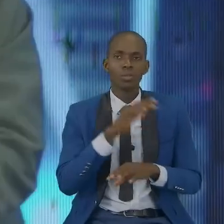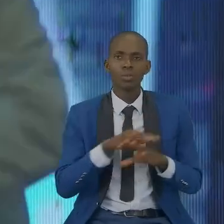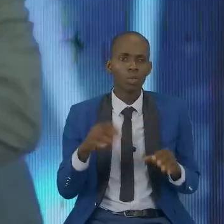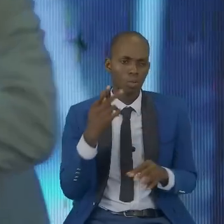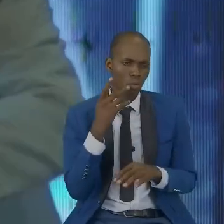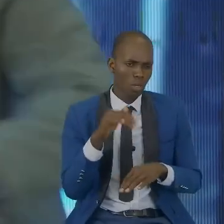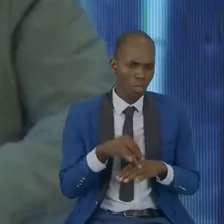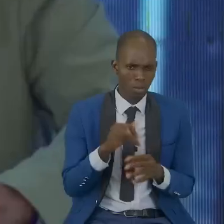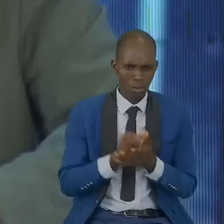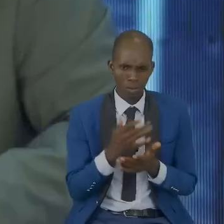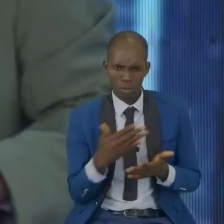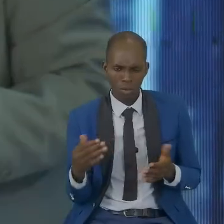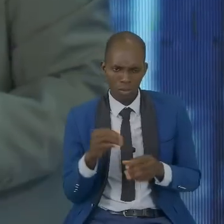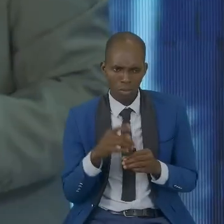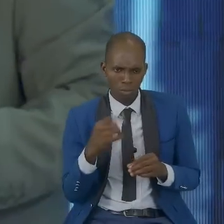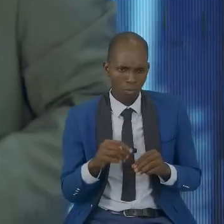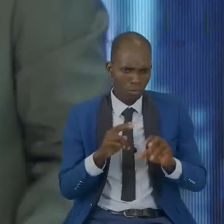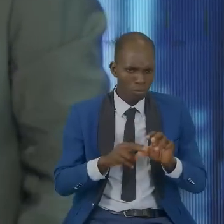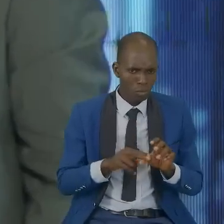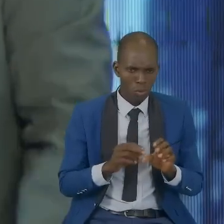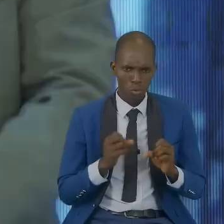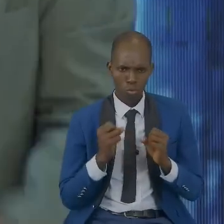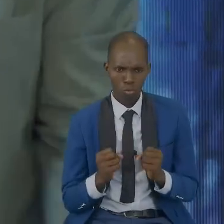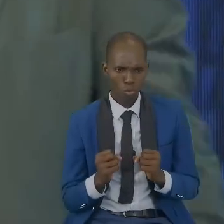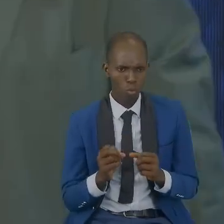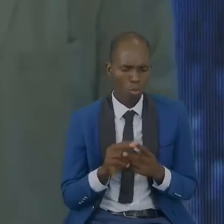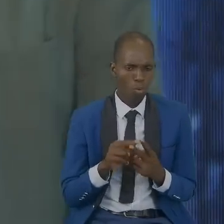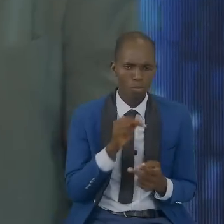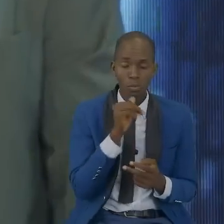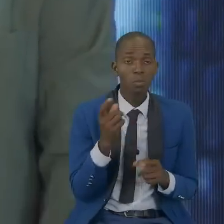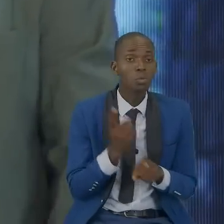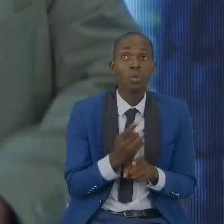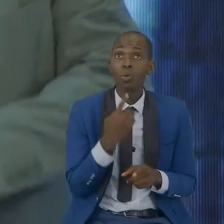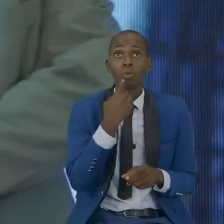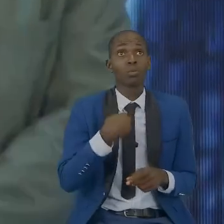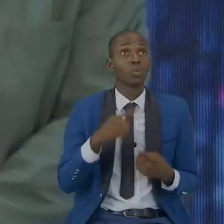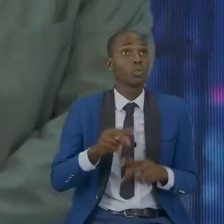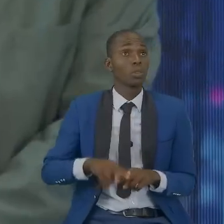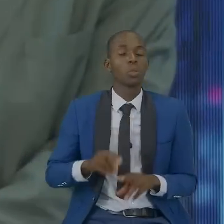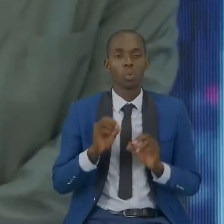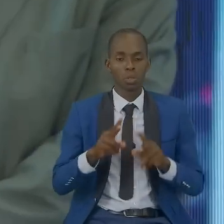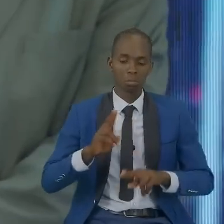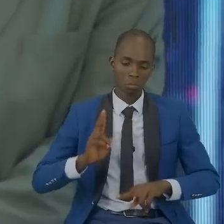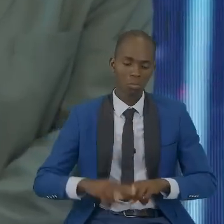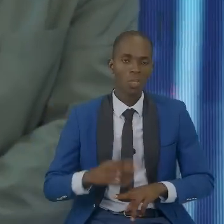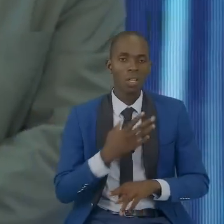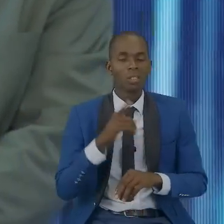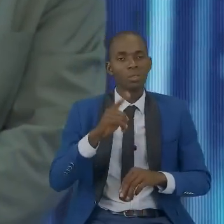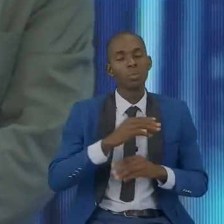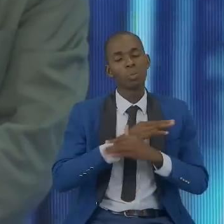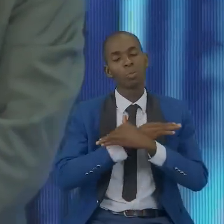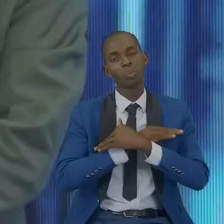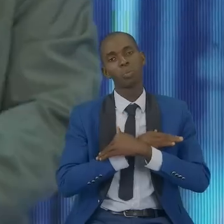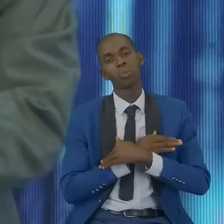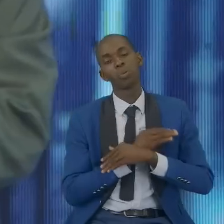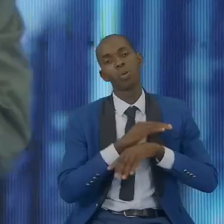bang it and pull it apart, whether it is solid enough, you just sit down. Why? And then you rest and you relax on that